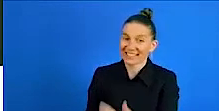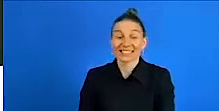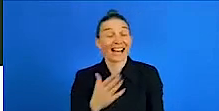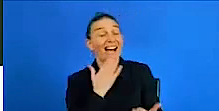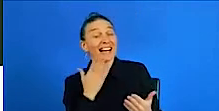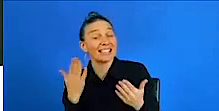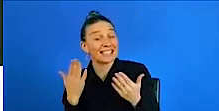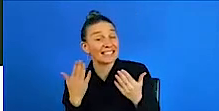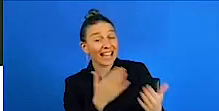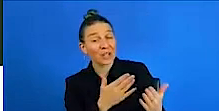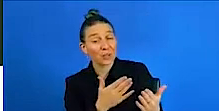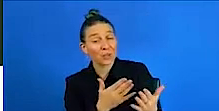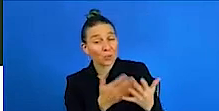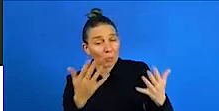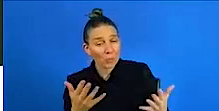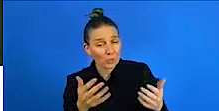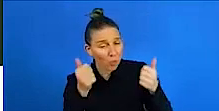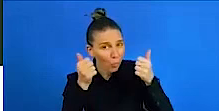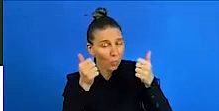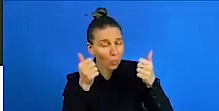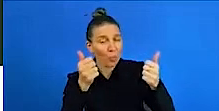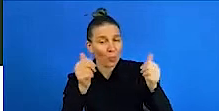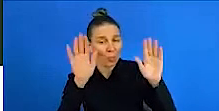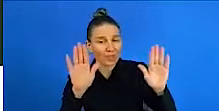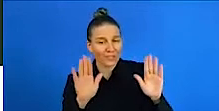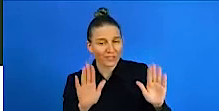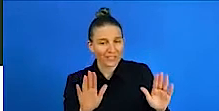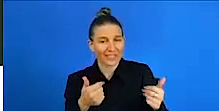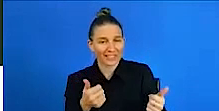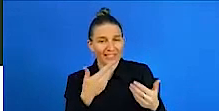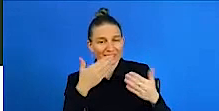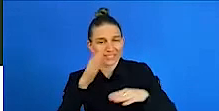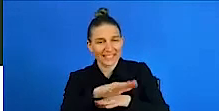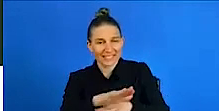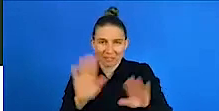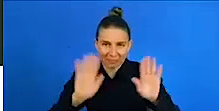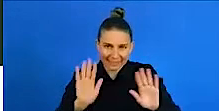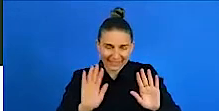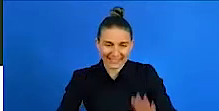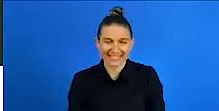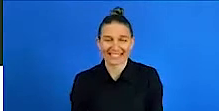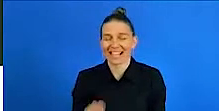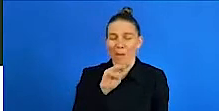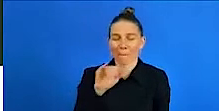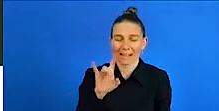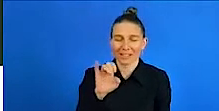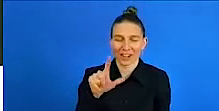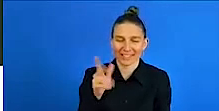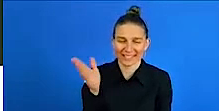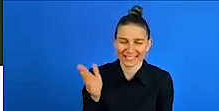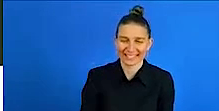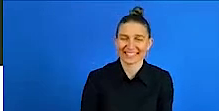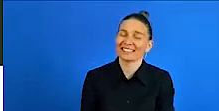Saku, and wonderful day or evening. Great. Bye. Thank you very much, Bye. Saku. Bye.